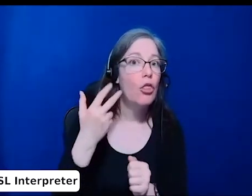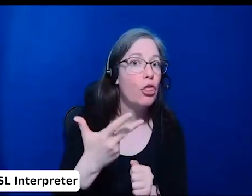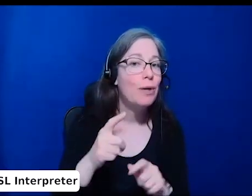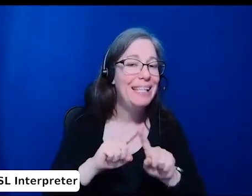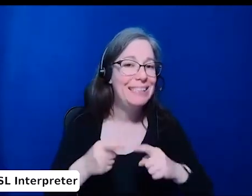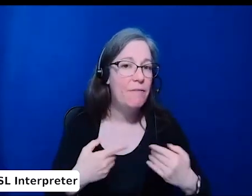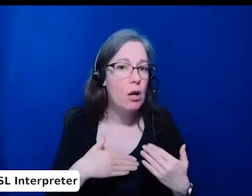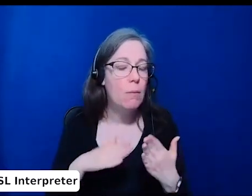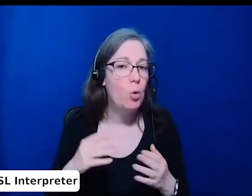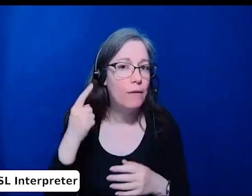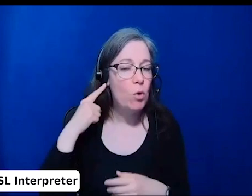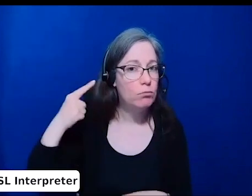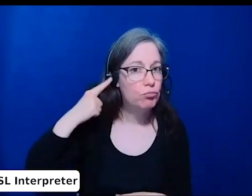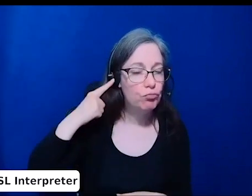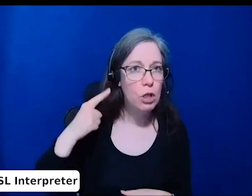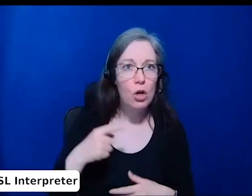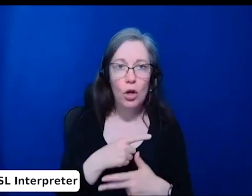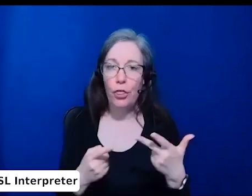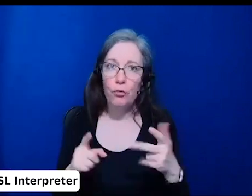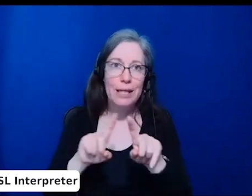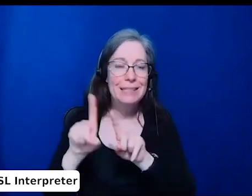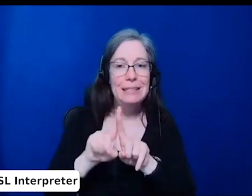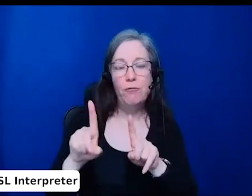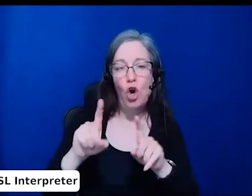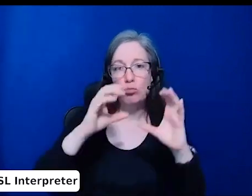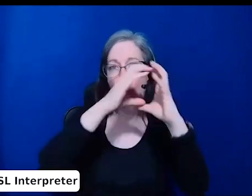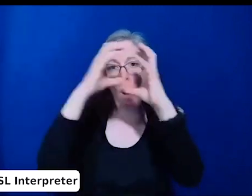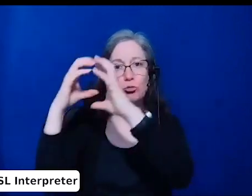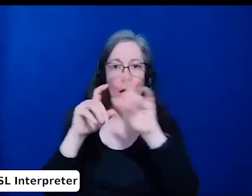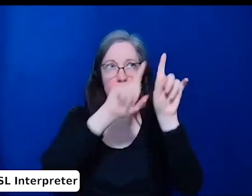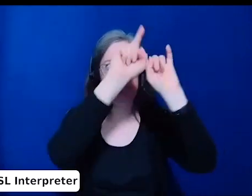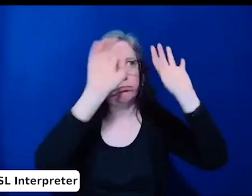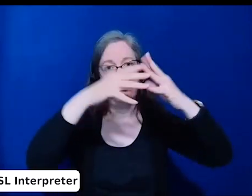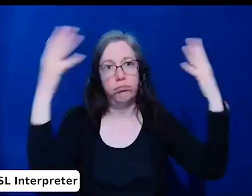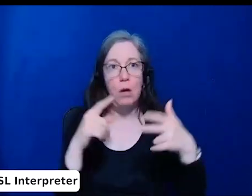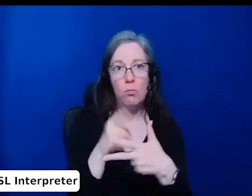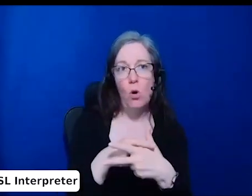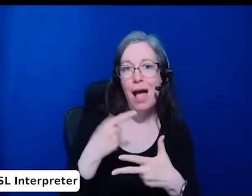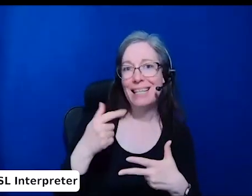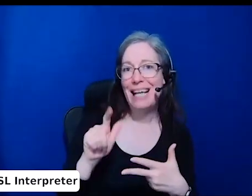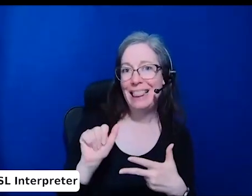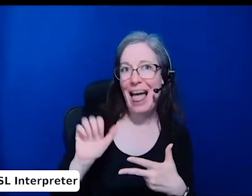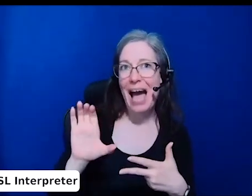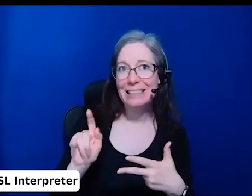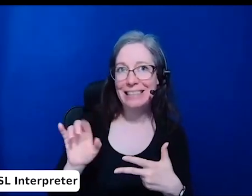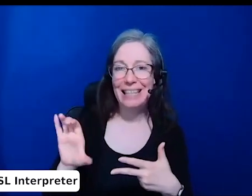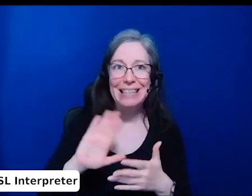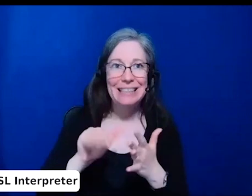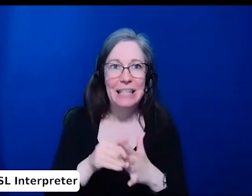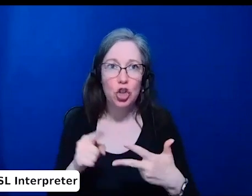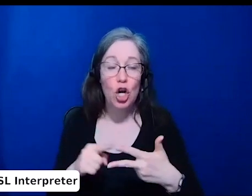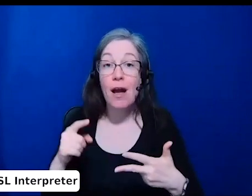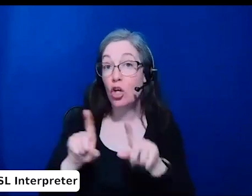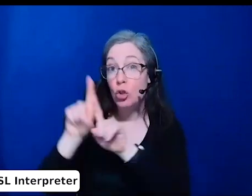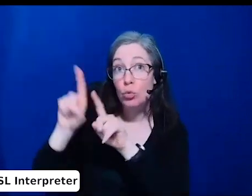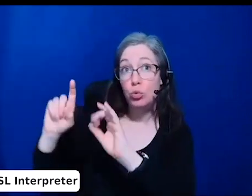So we had 3 different astronomical objects: the galactic center, Cassiopeia A, and the Chandra Deep Field South, and we had data from each